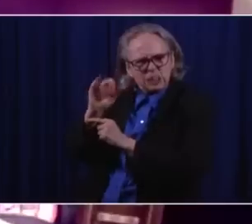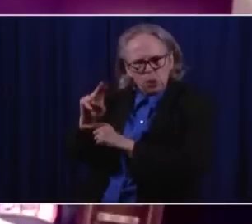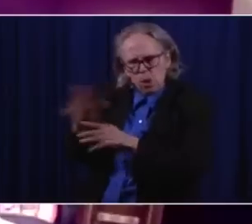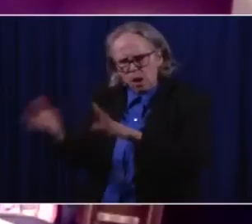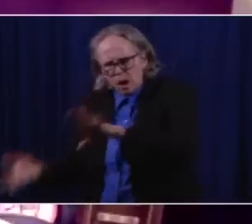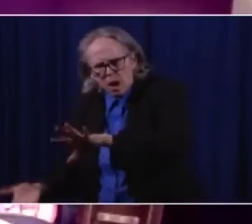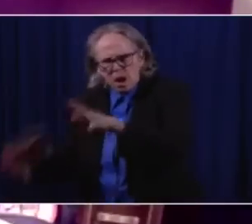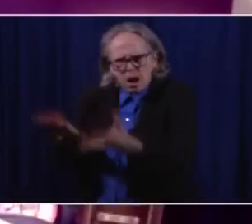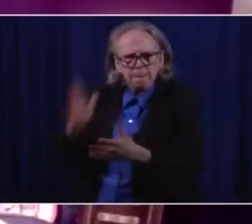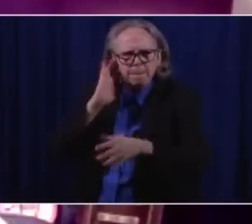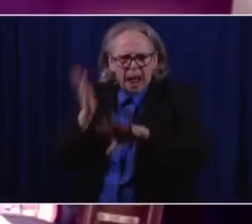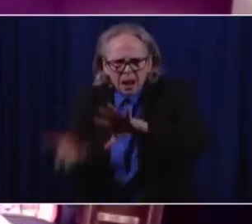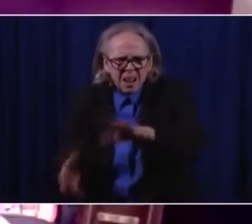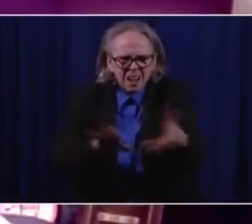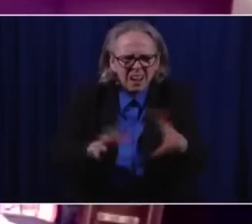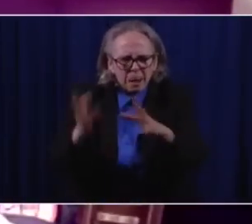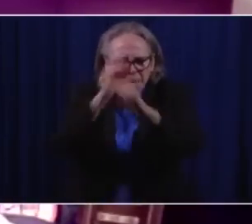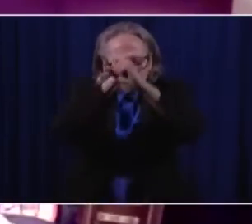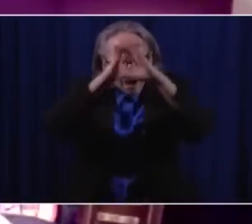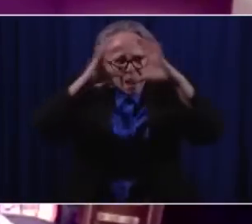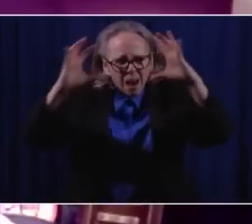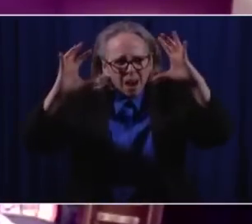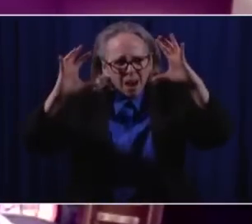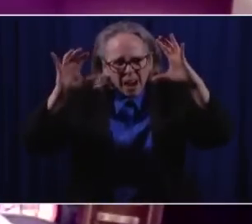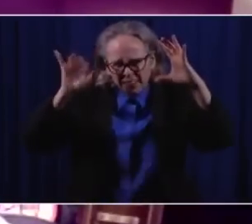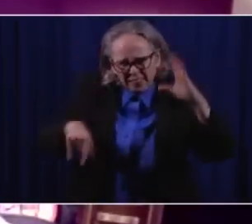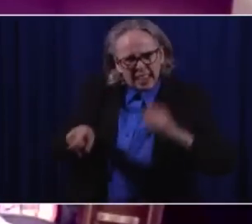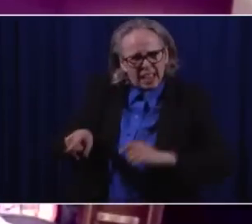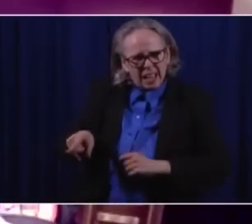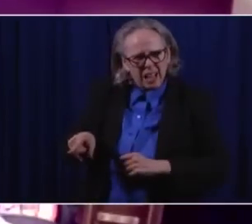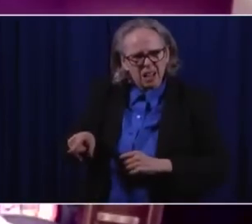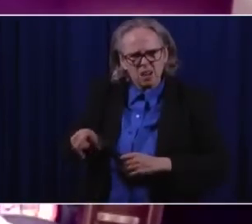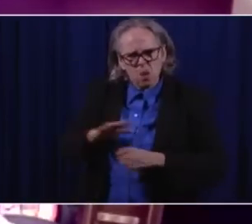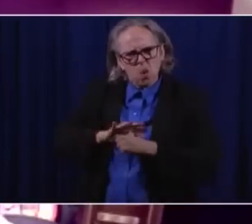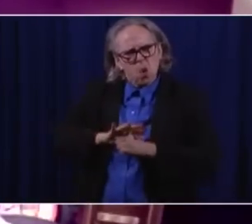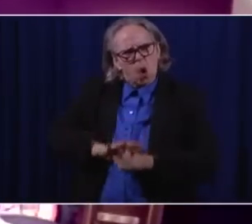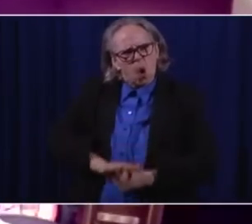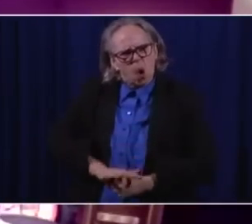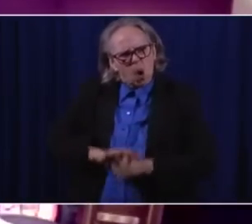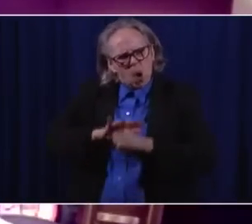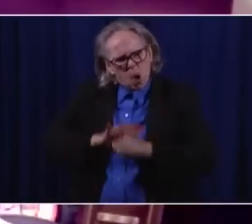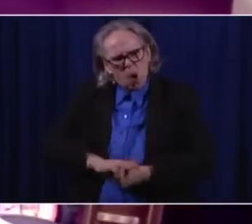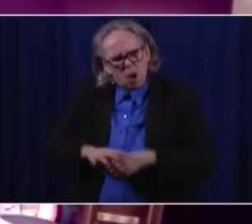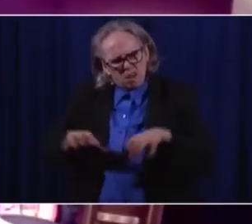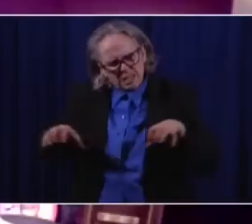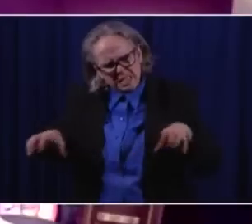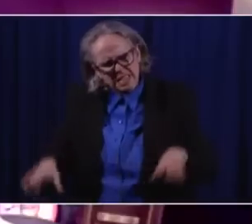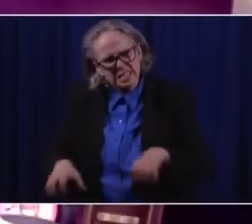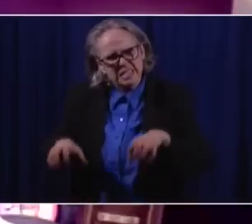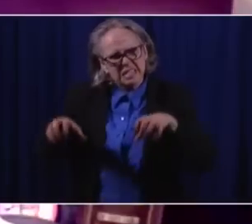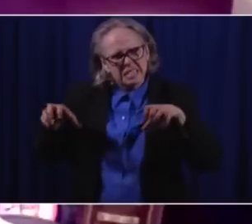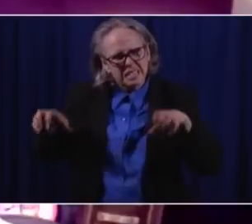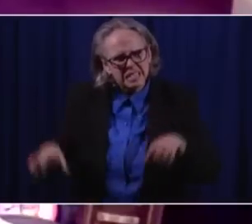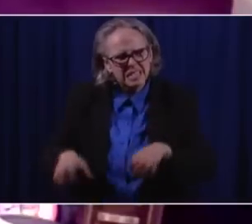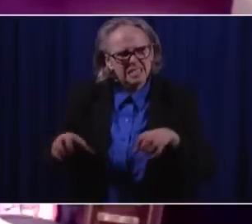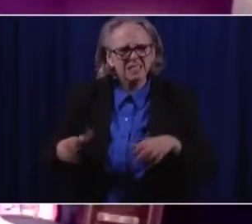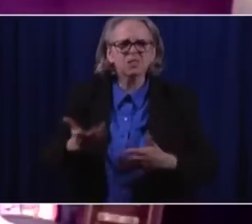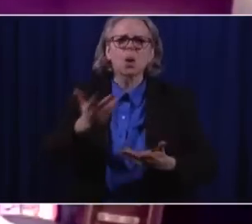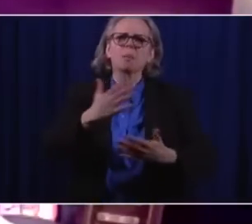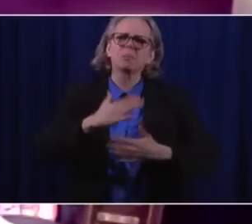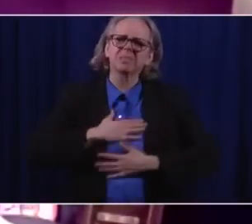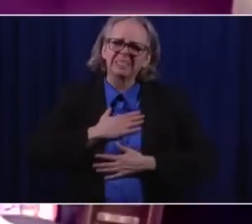everything we can do as citizens in the state to do the right thing. You've asked what can be done, mask, distance. They're